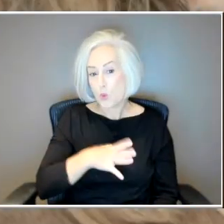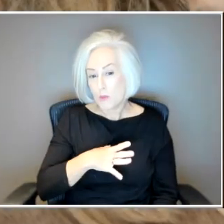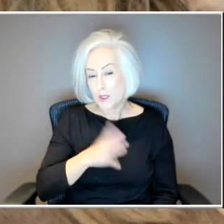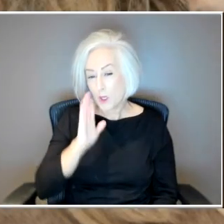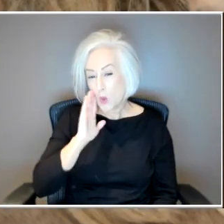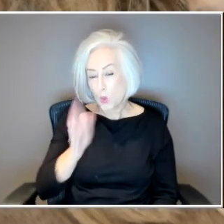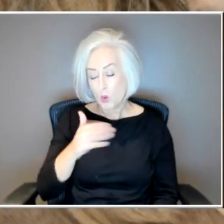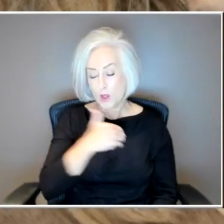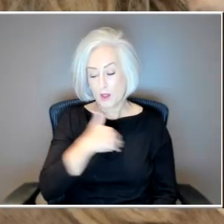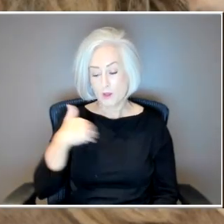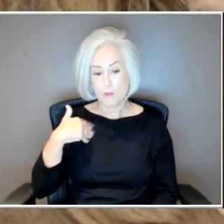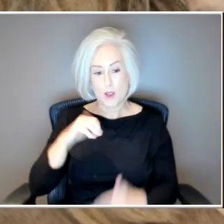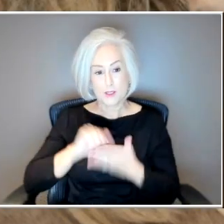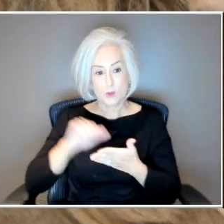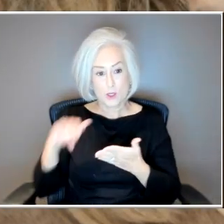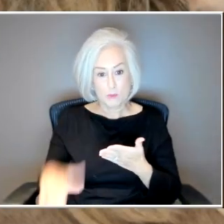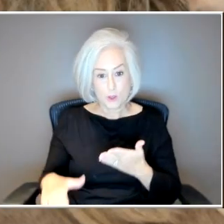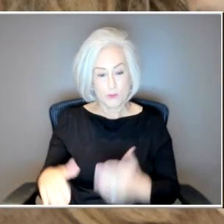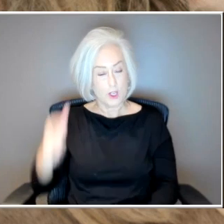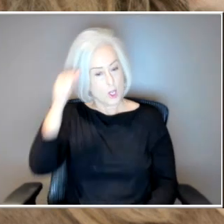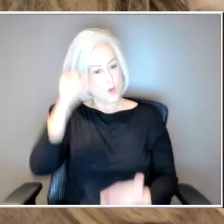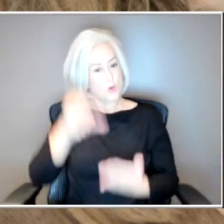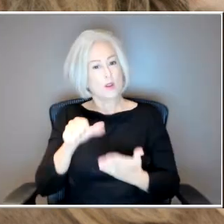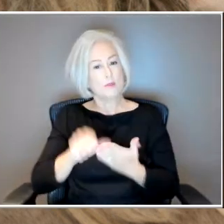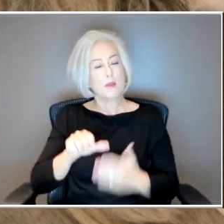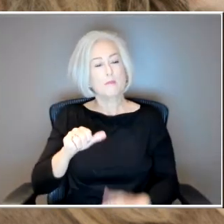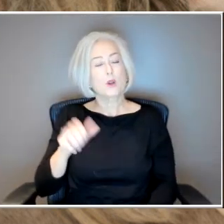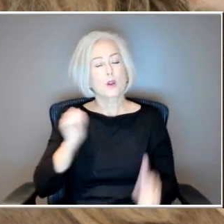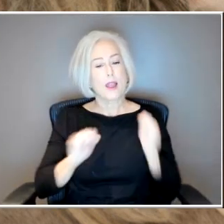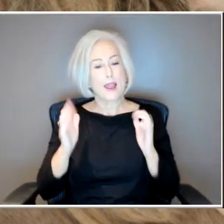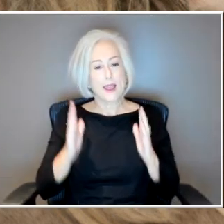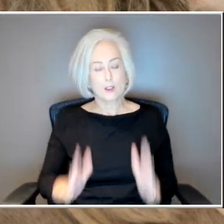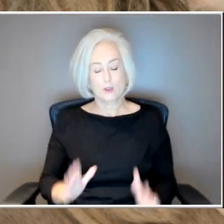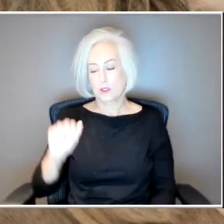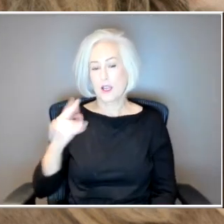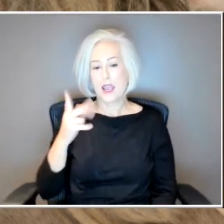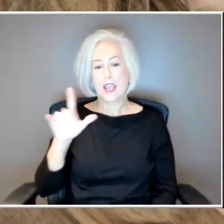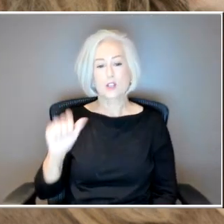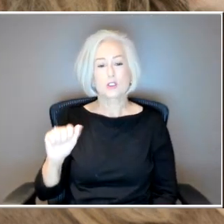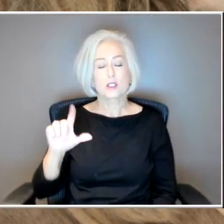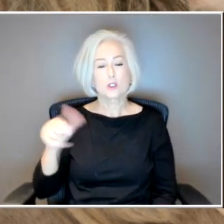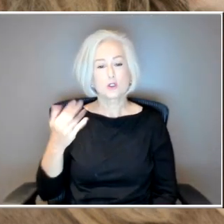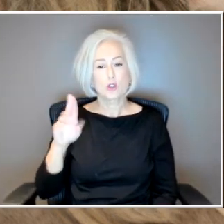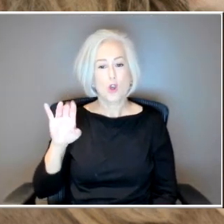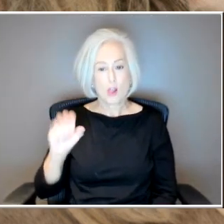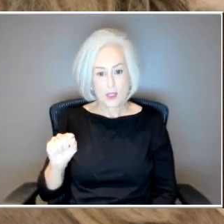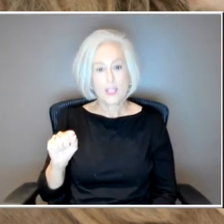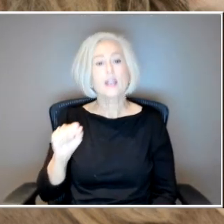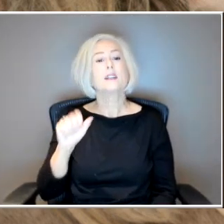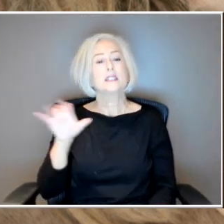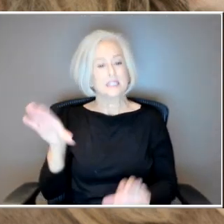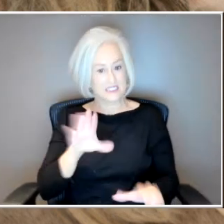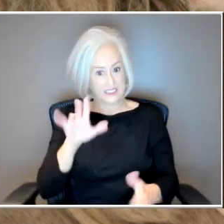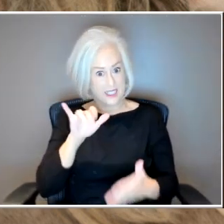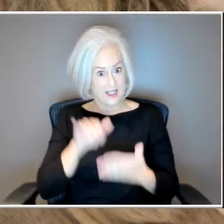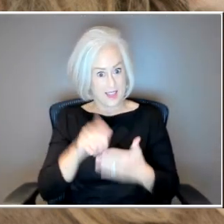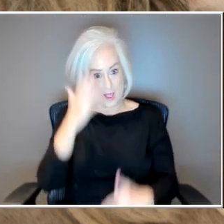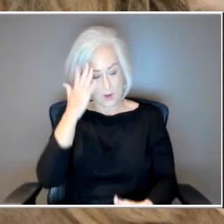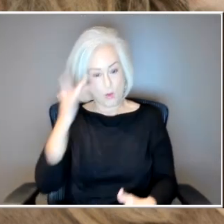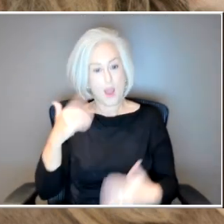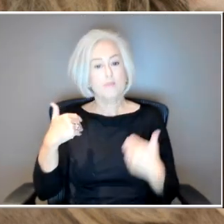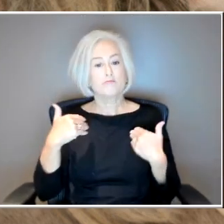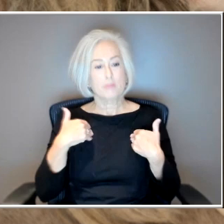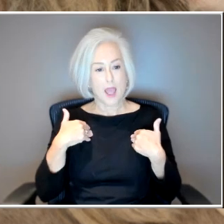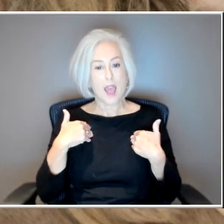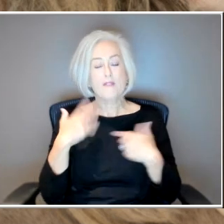that's exactly what actress Angelina Jolie did back in 2013 after learning that she carried a genetic mutation that put her at a much higher risk